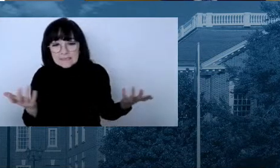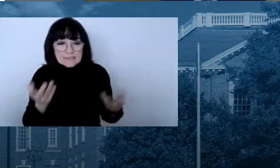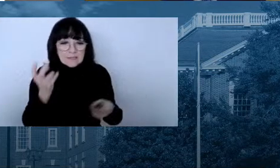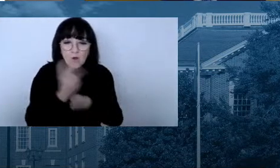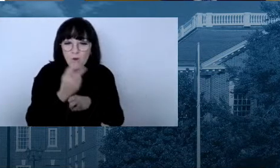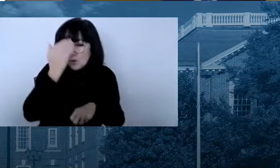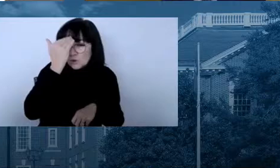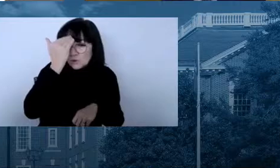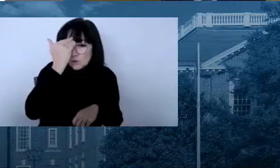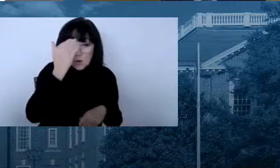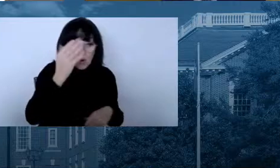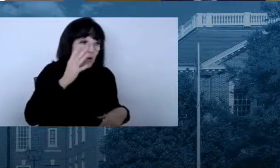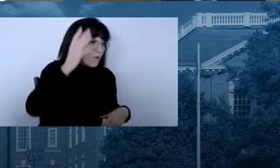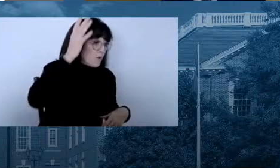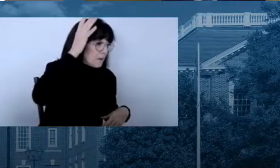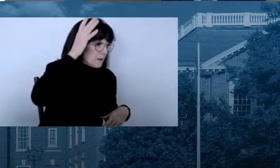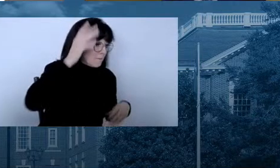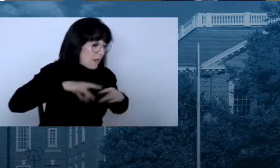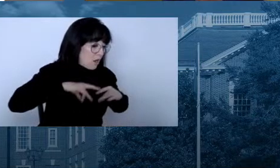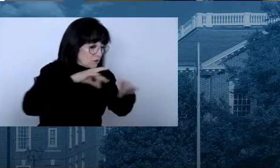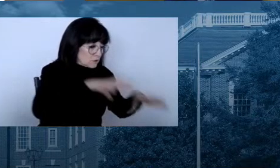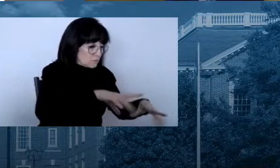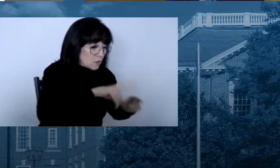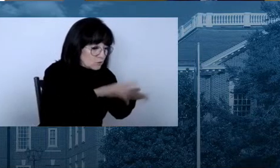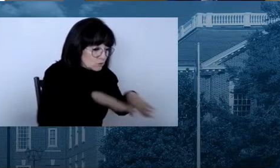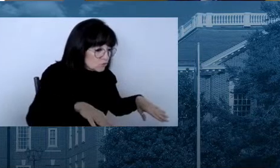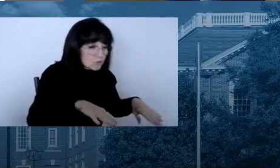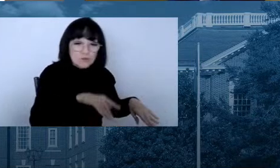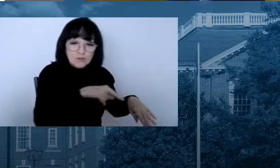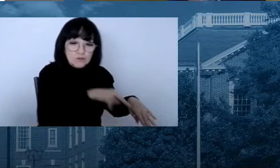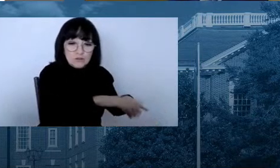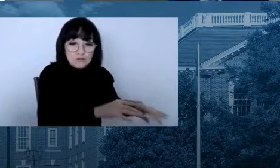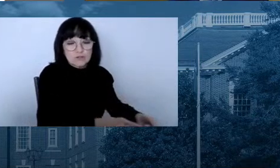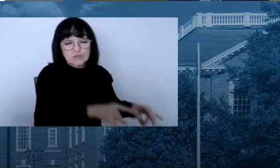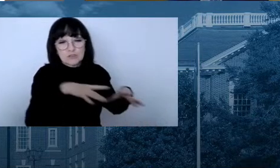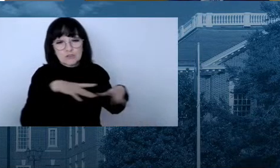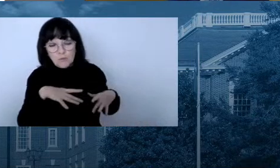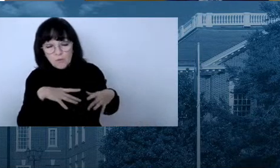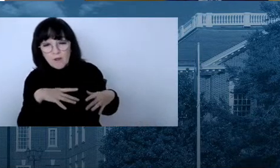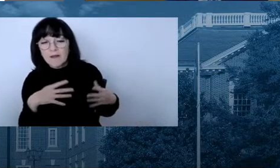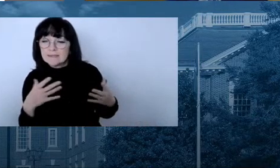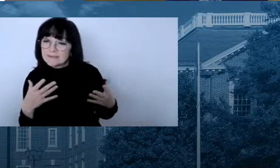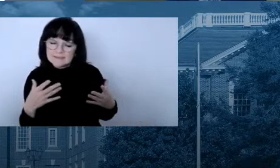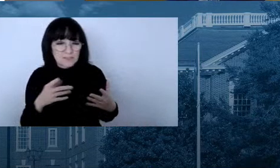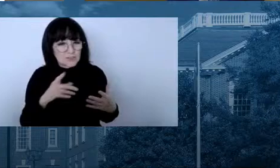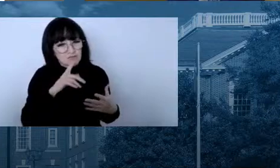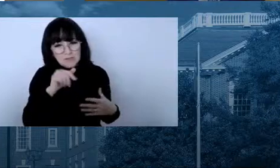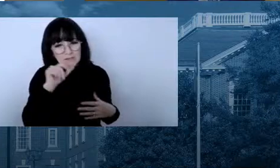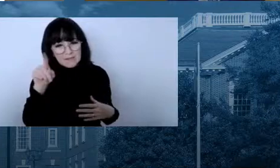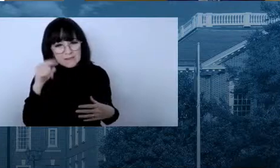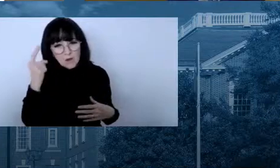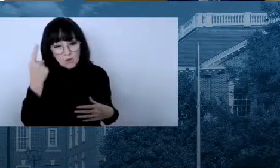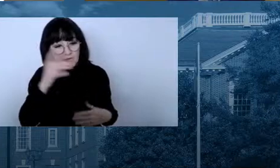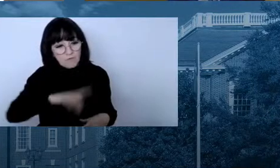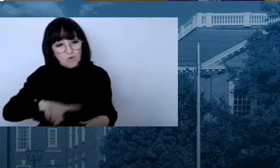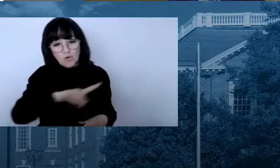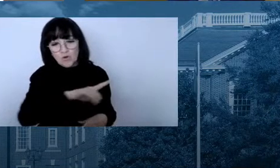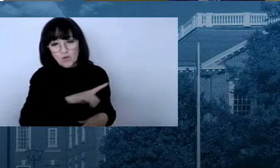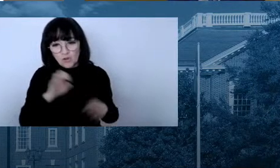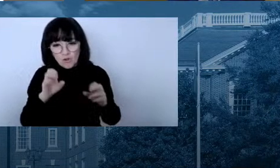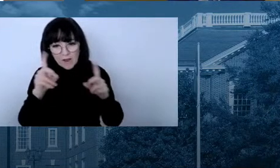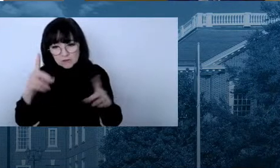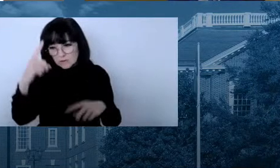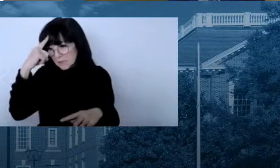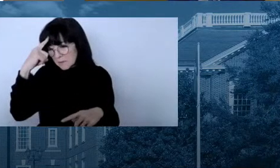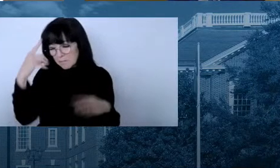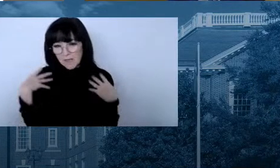the children, because we know, and by the way, it's not just for their own educational and mental health